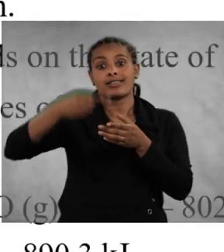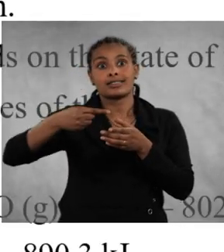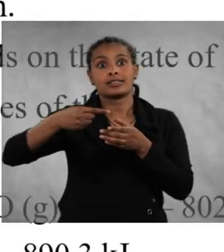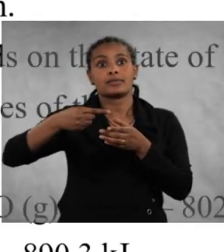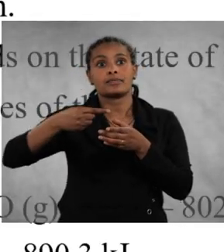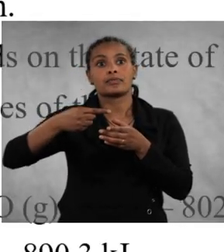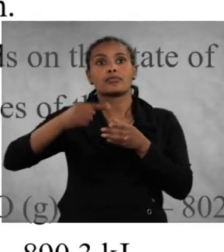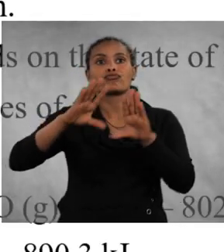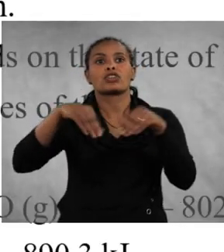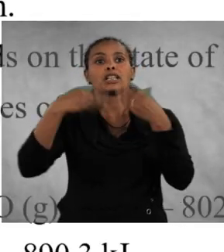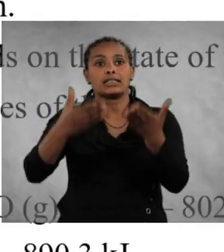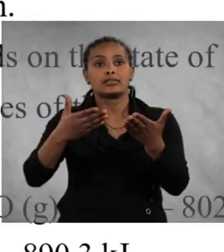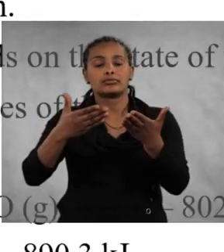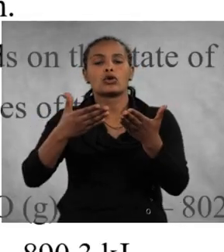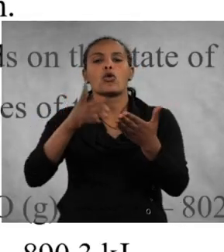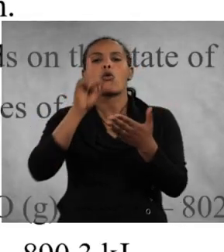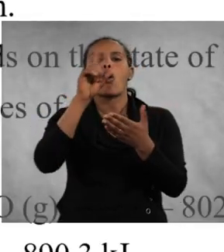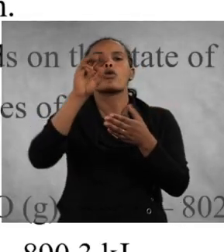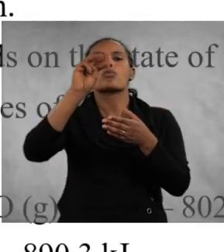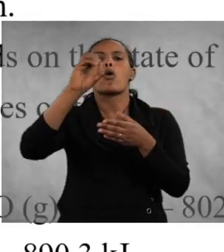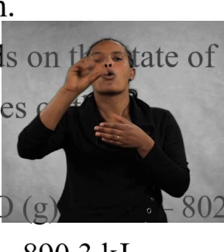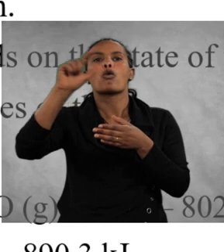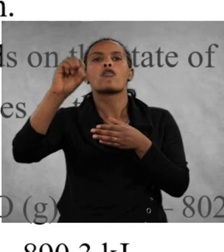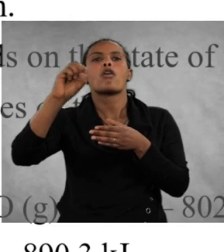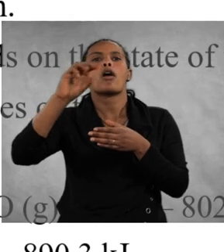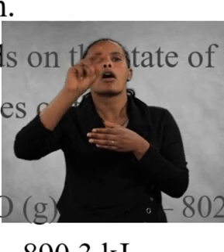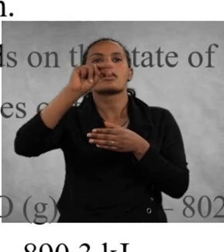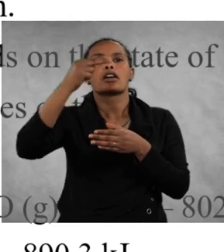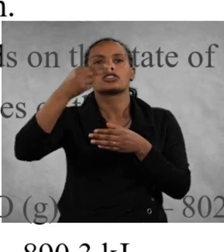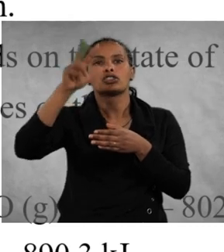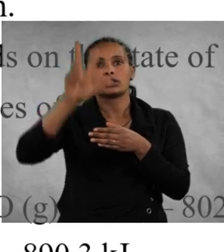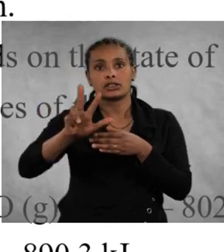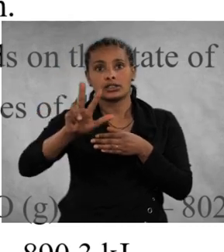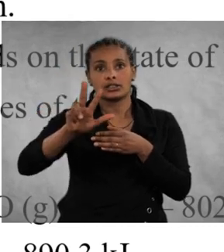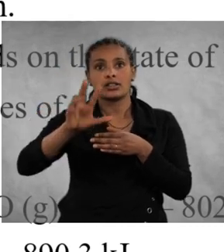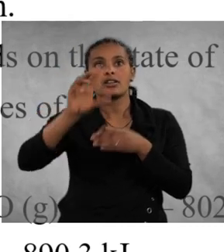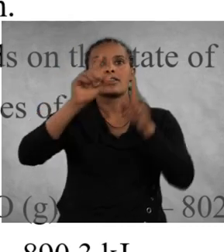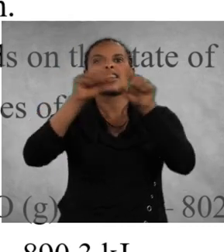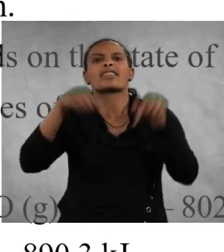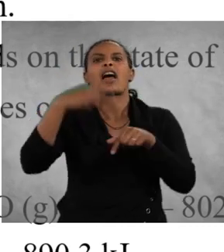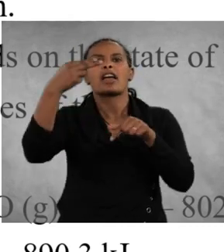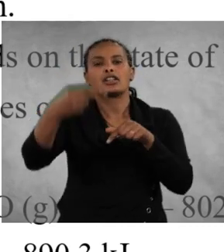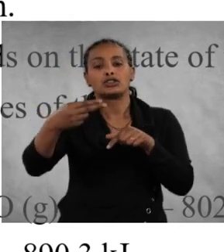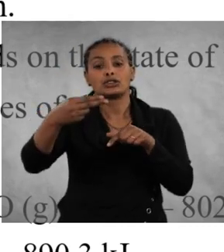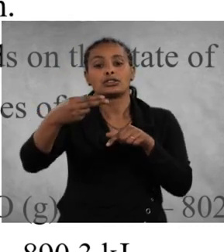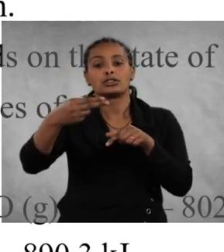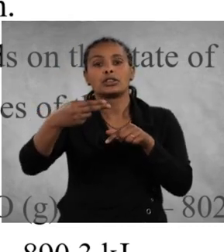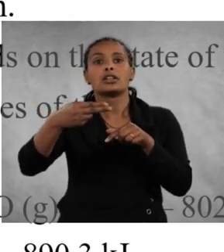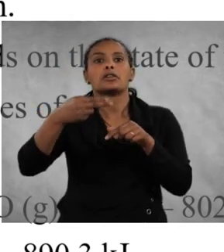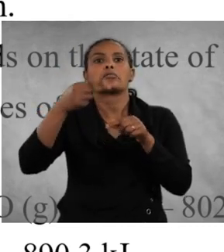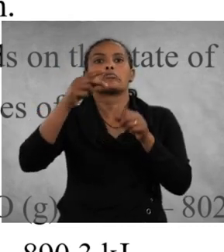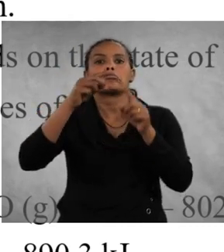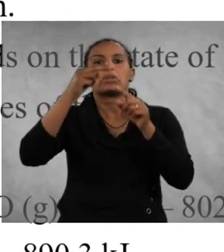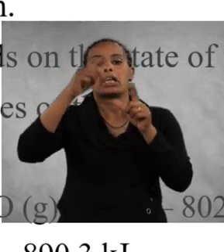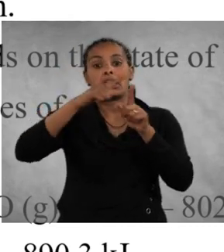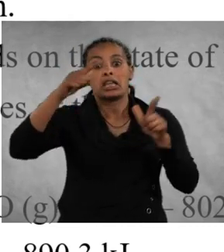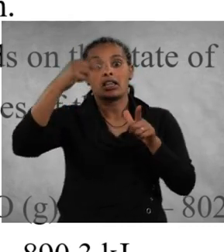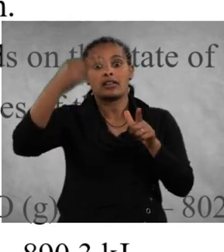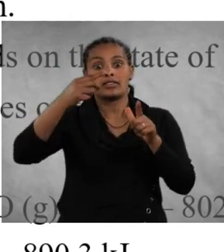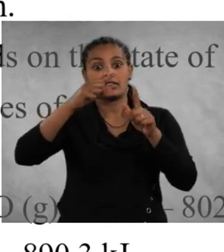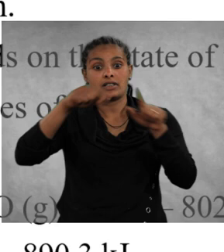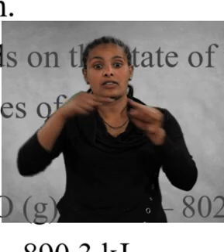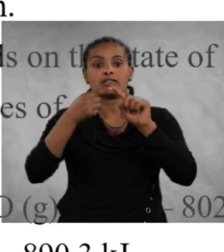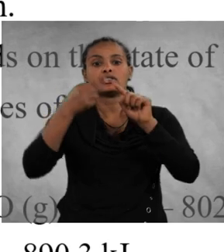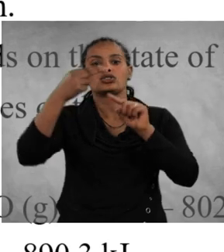gas gives 1 mole of ammonia. Now delta H for this reaction, enthalpy change for this reaction